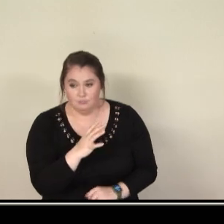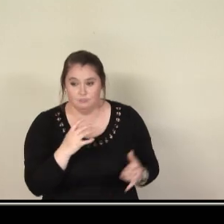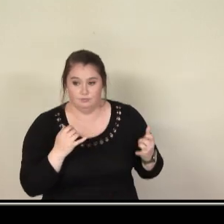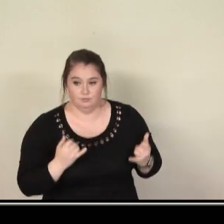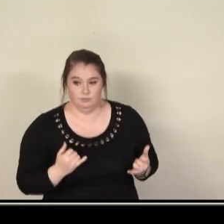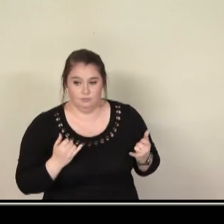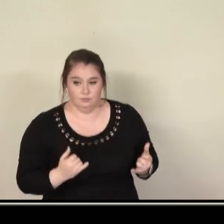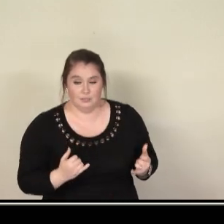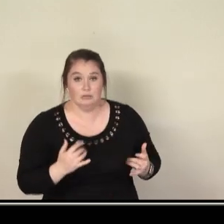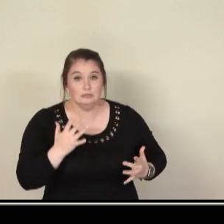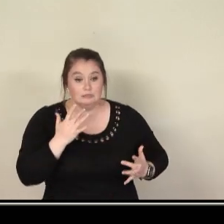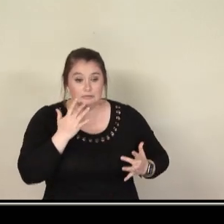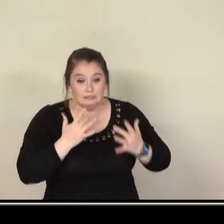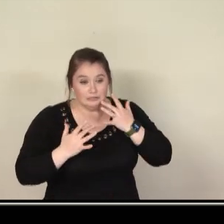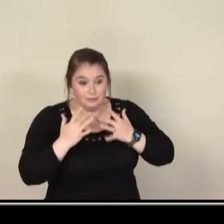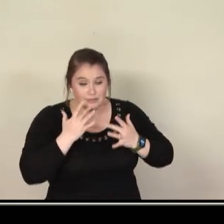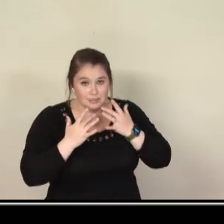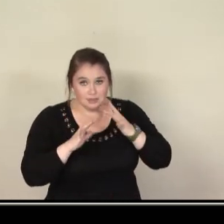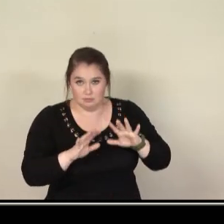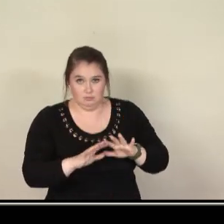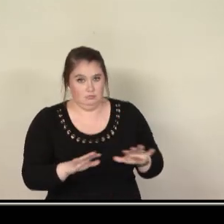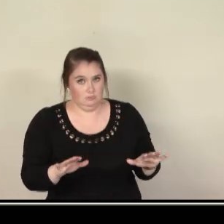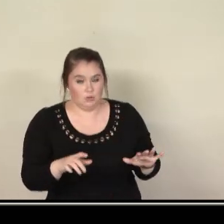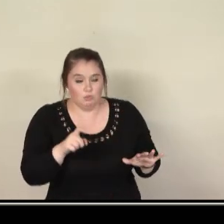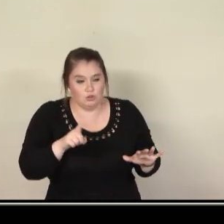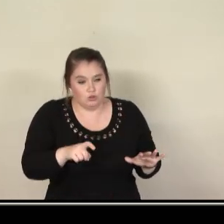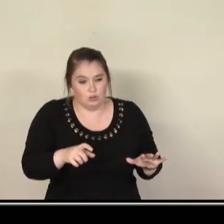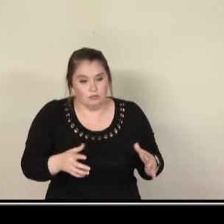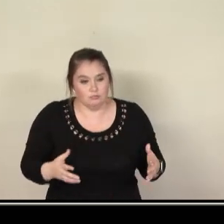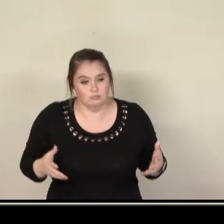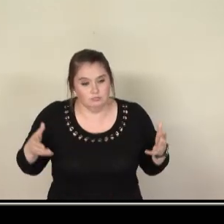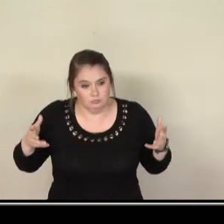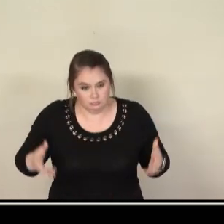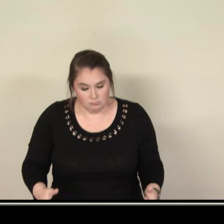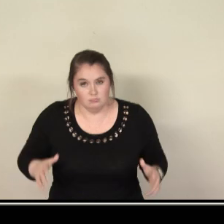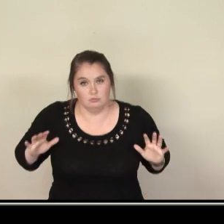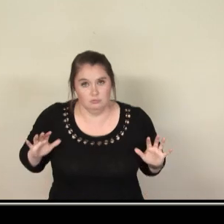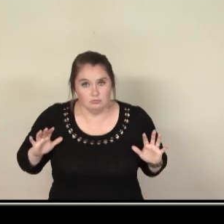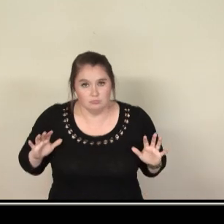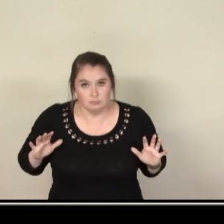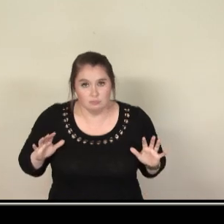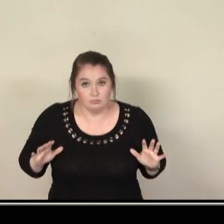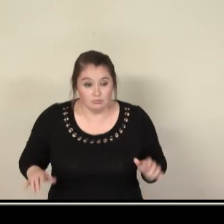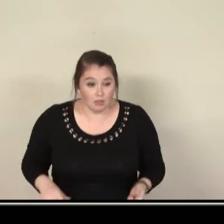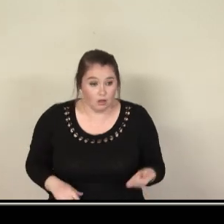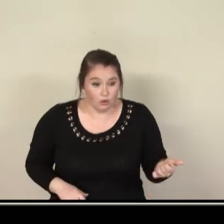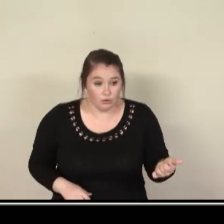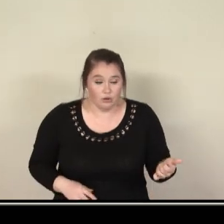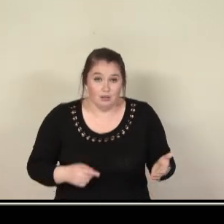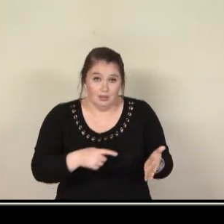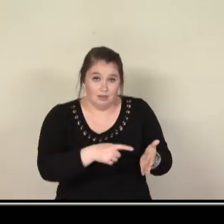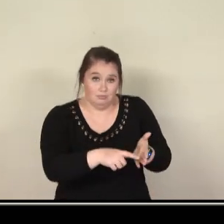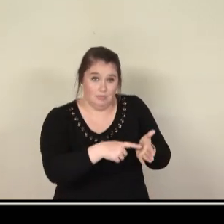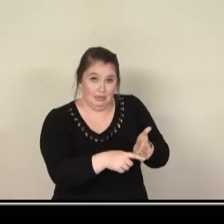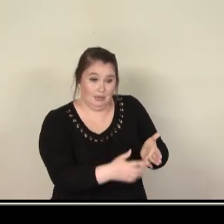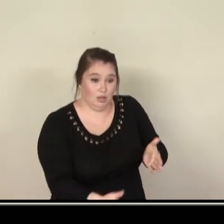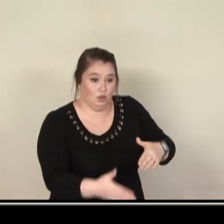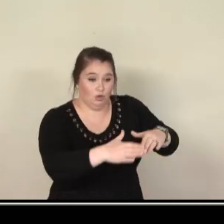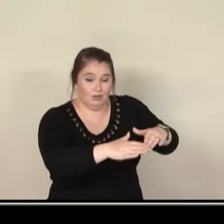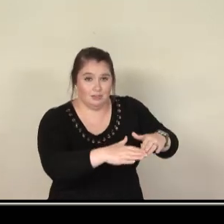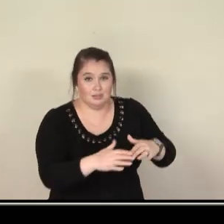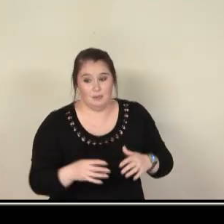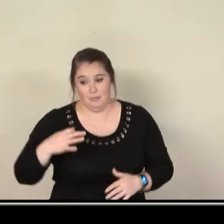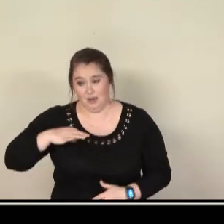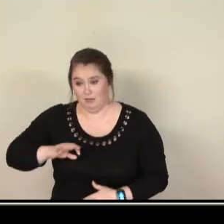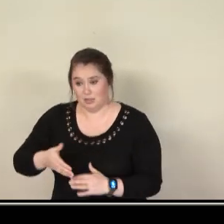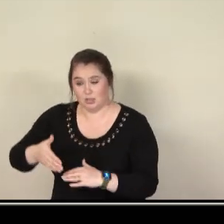have as a deficit. So we should be whole at that point. Doesn't leave money for some things like salary increases, benefit increases, and